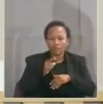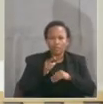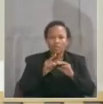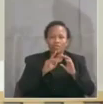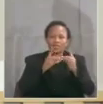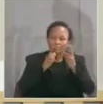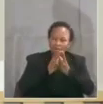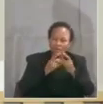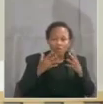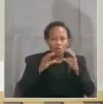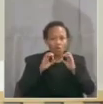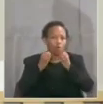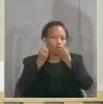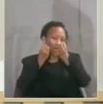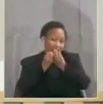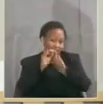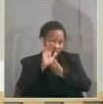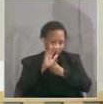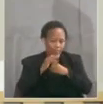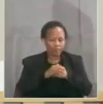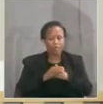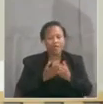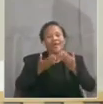itself. On my next